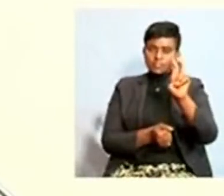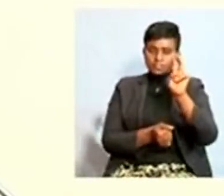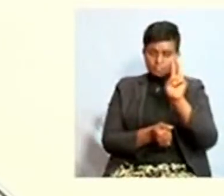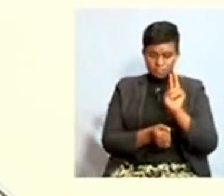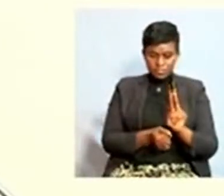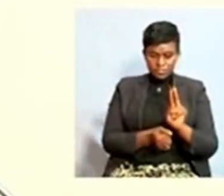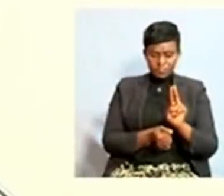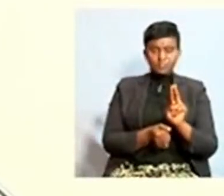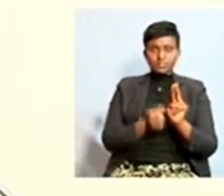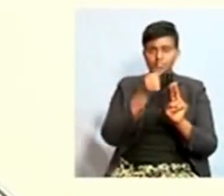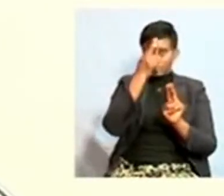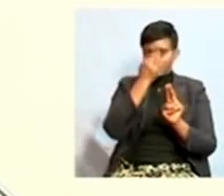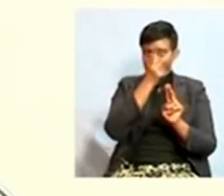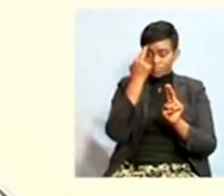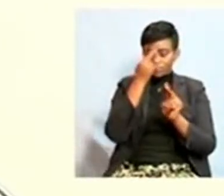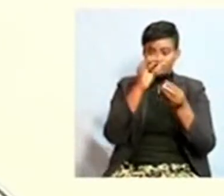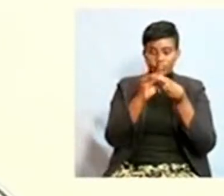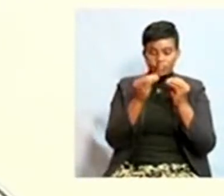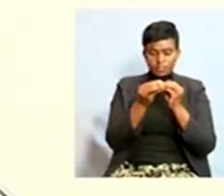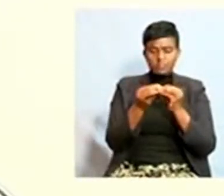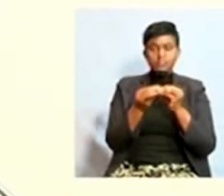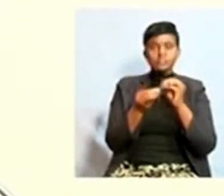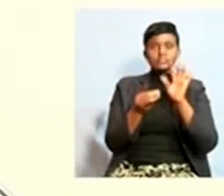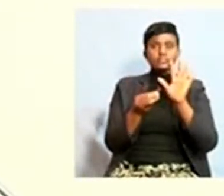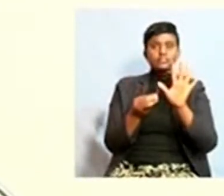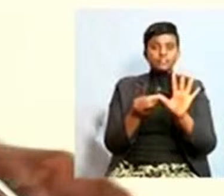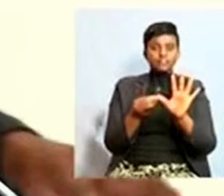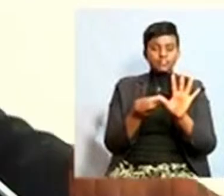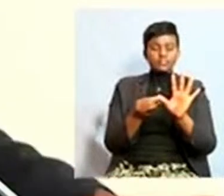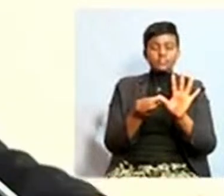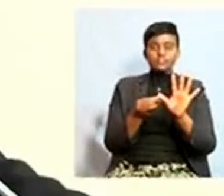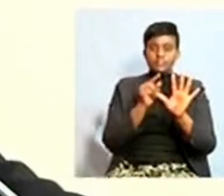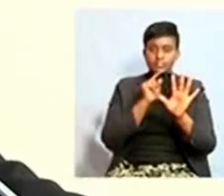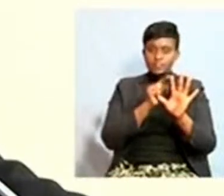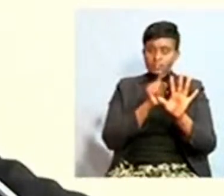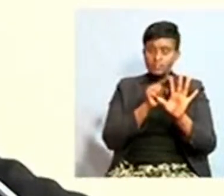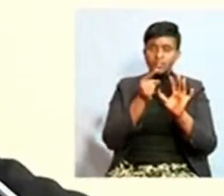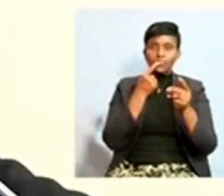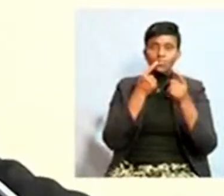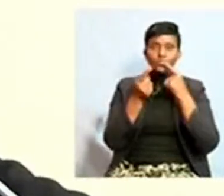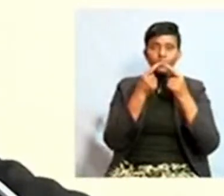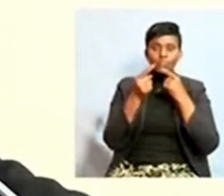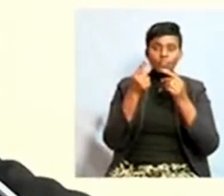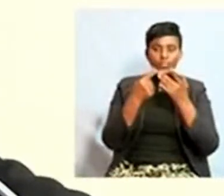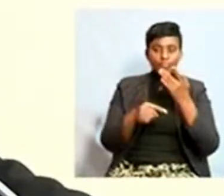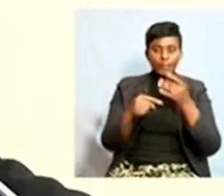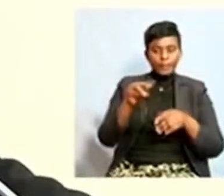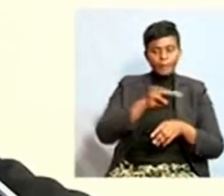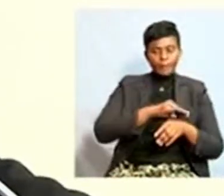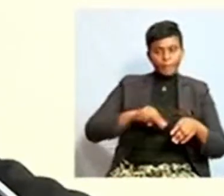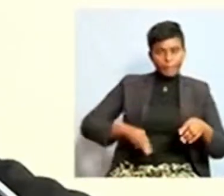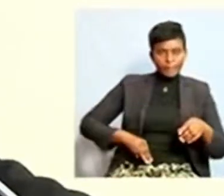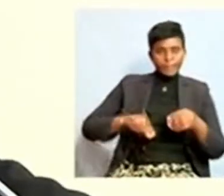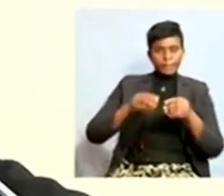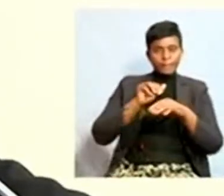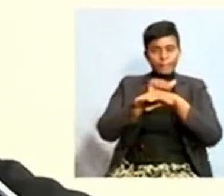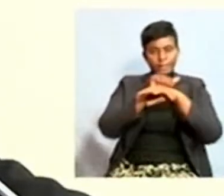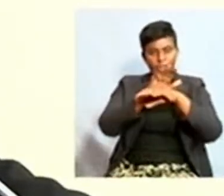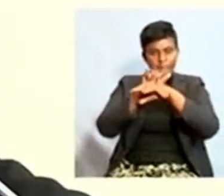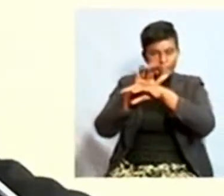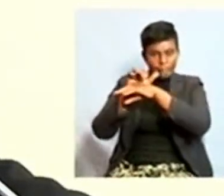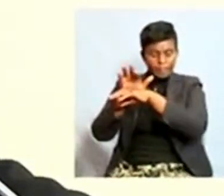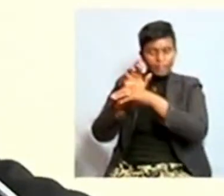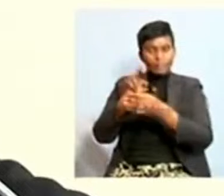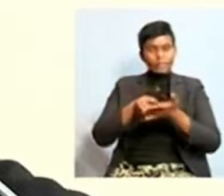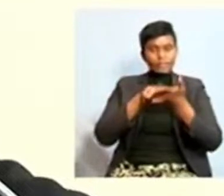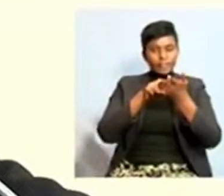and Roman numeral 5, which speaks to members sending representatives to